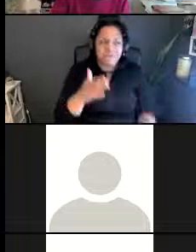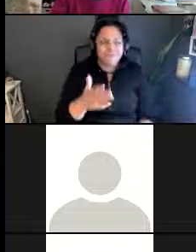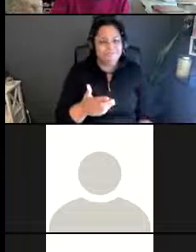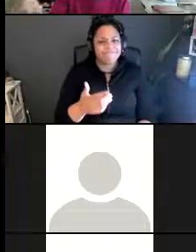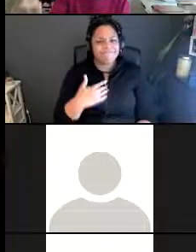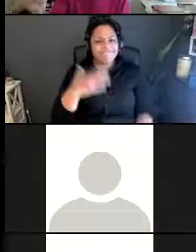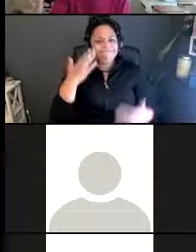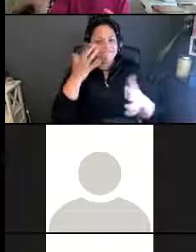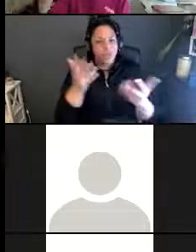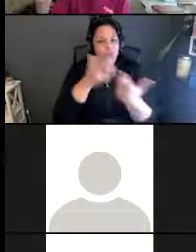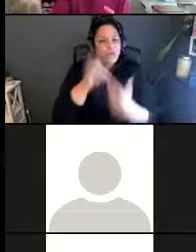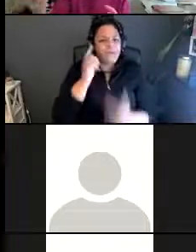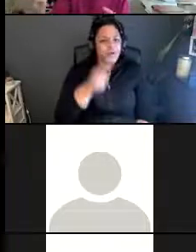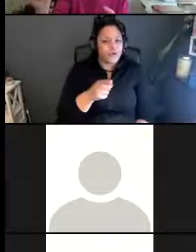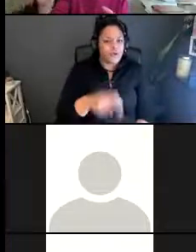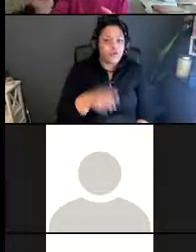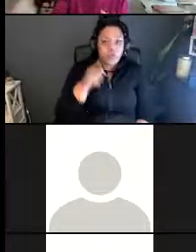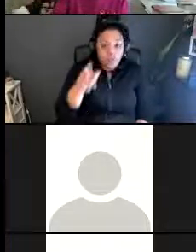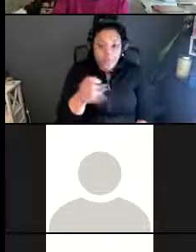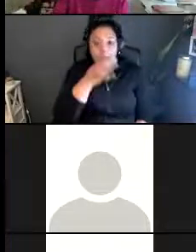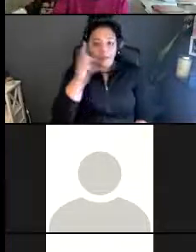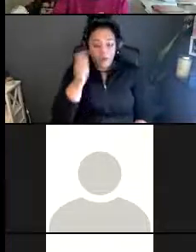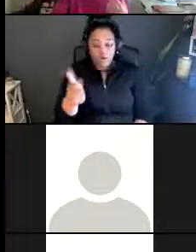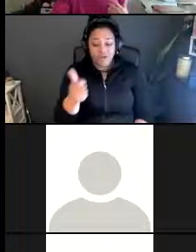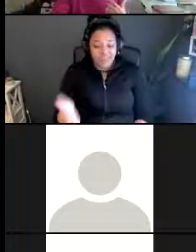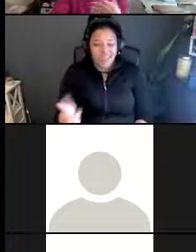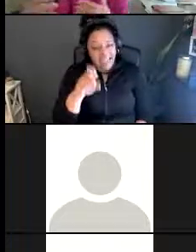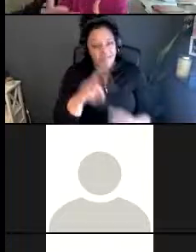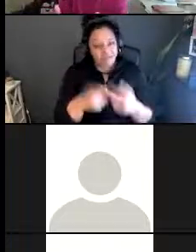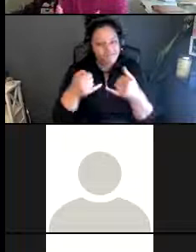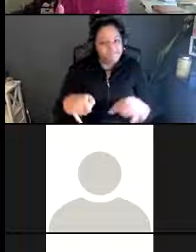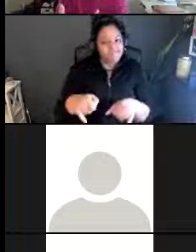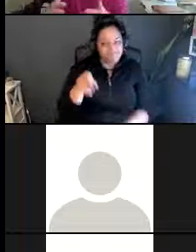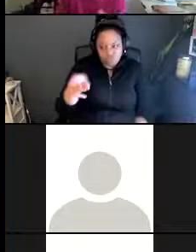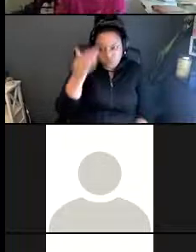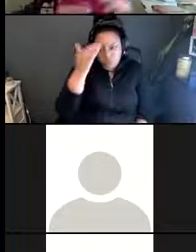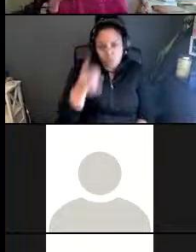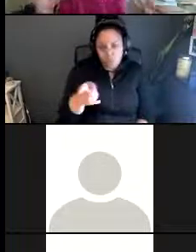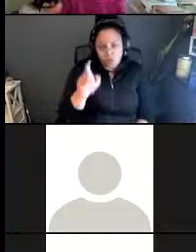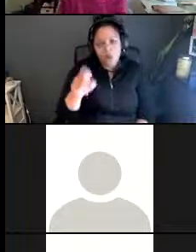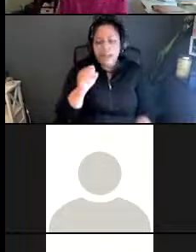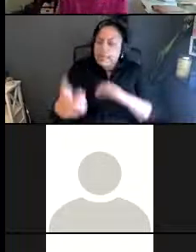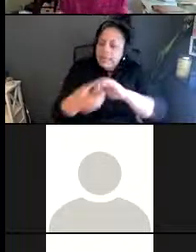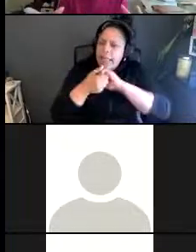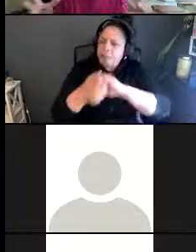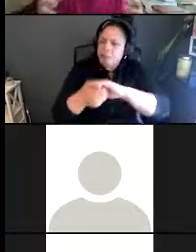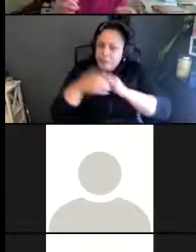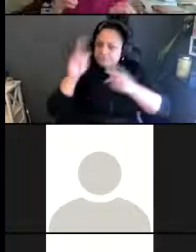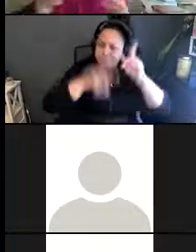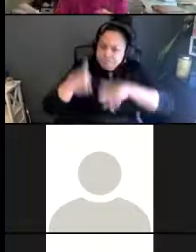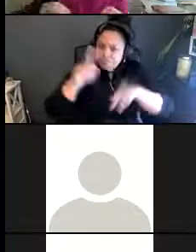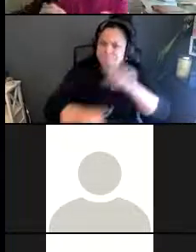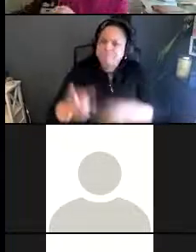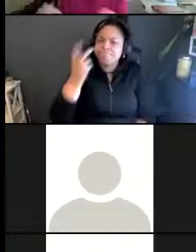going to work for you. You are the expert on yourself. We can collaborate in this experiment to